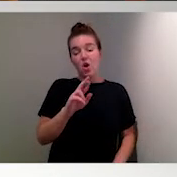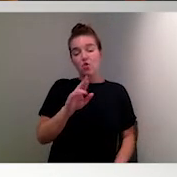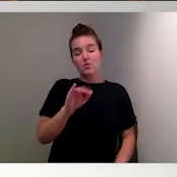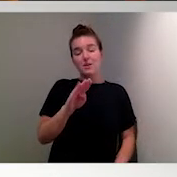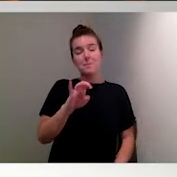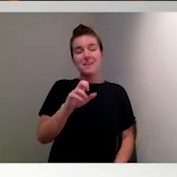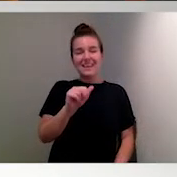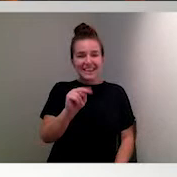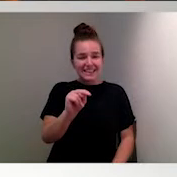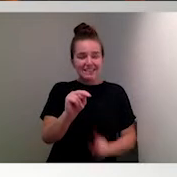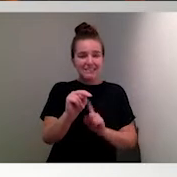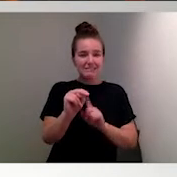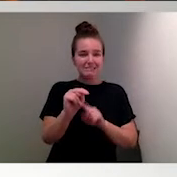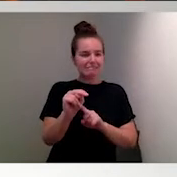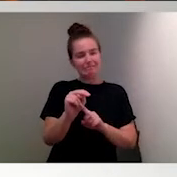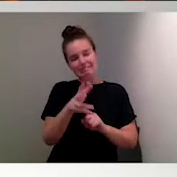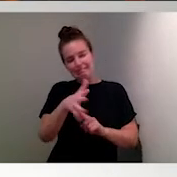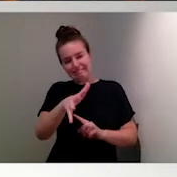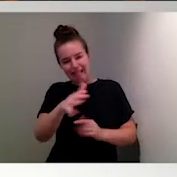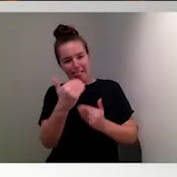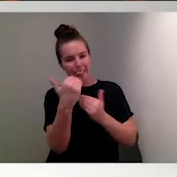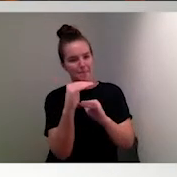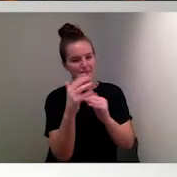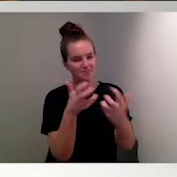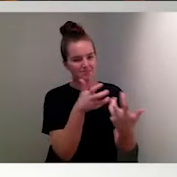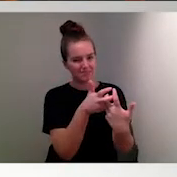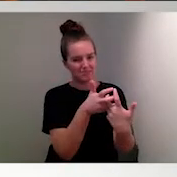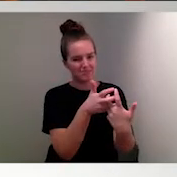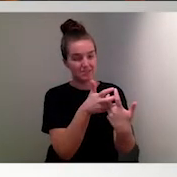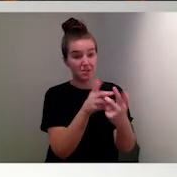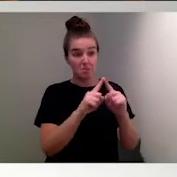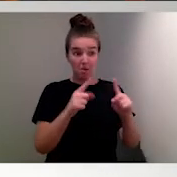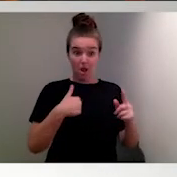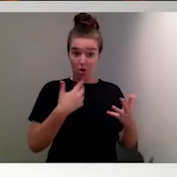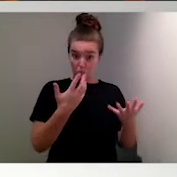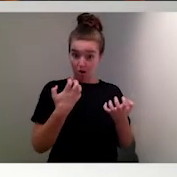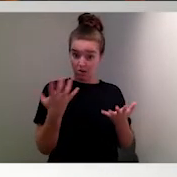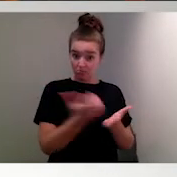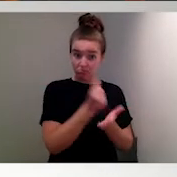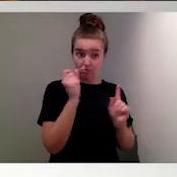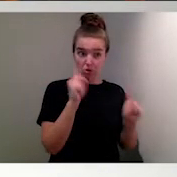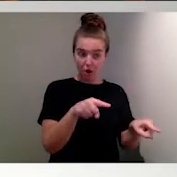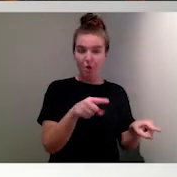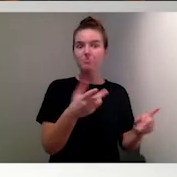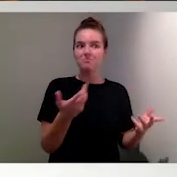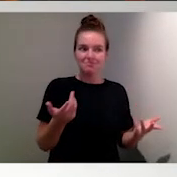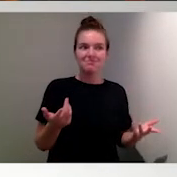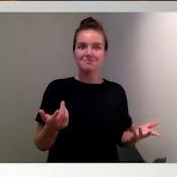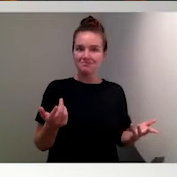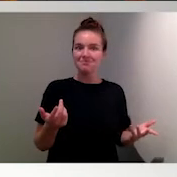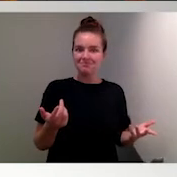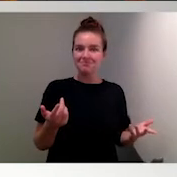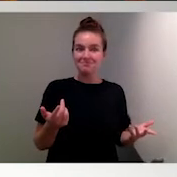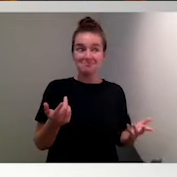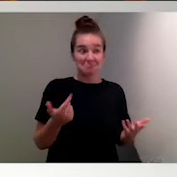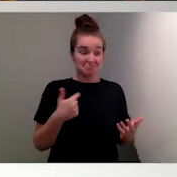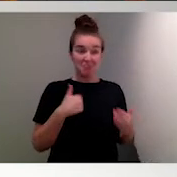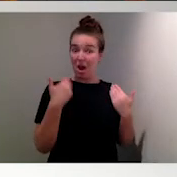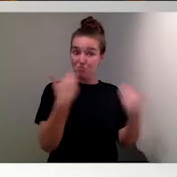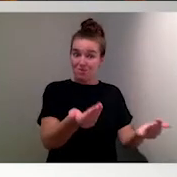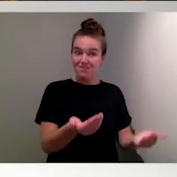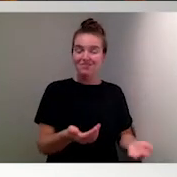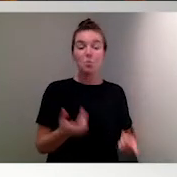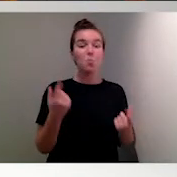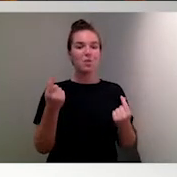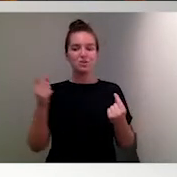because I wanted to go, they took me. They brought me to the boat. One of the guys scooped me up